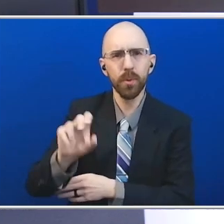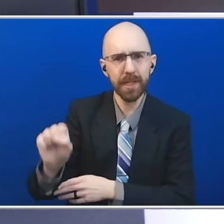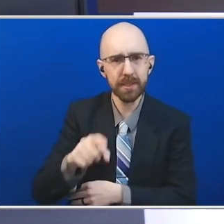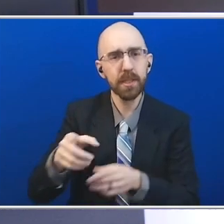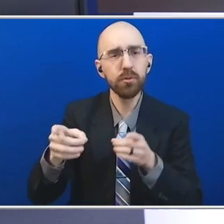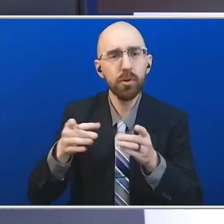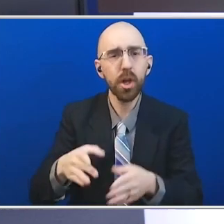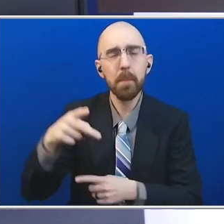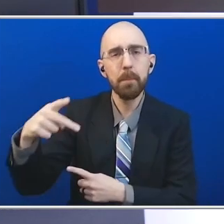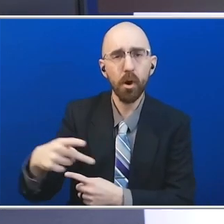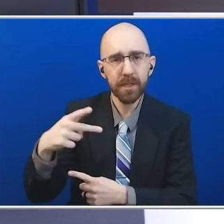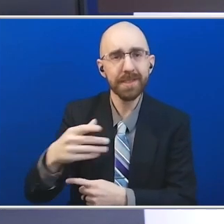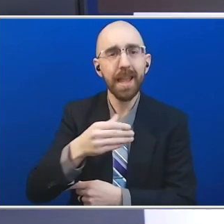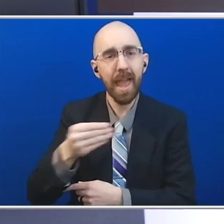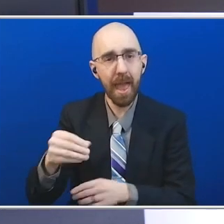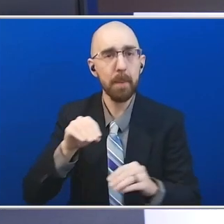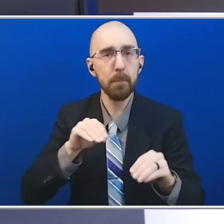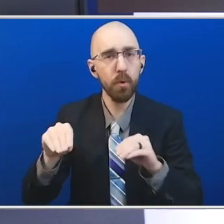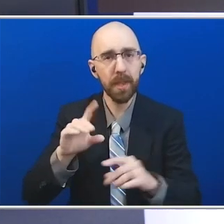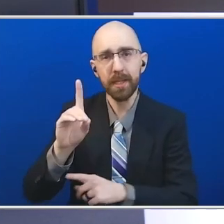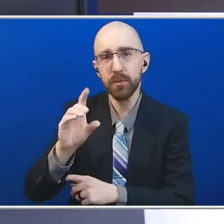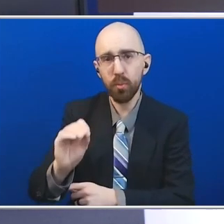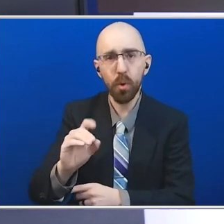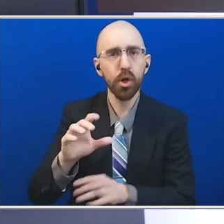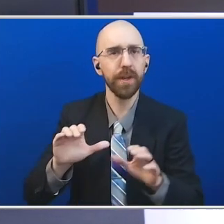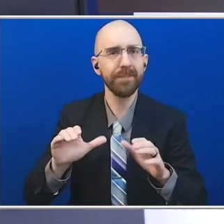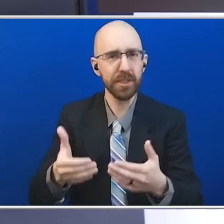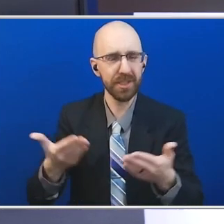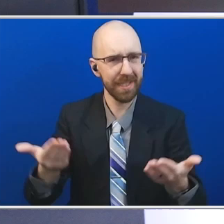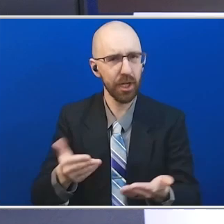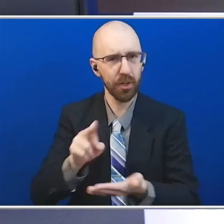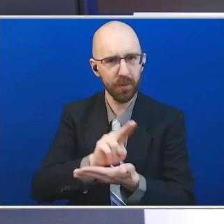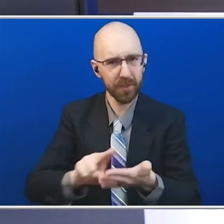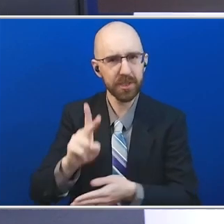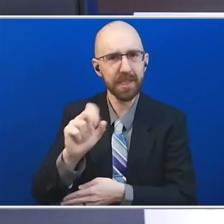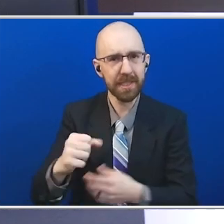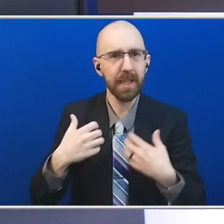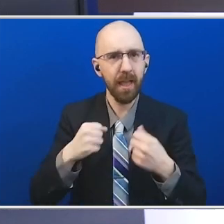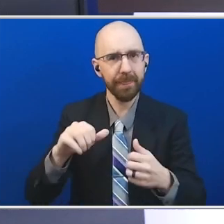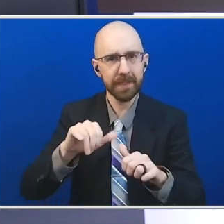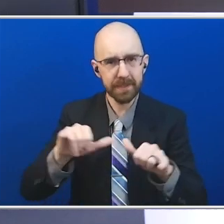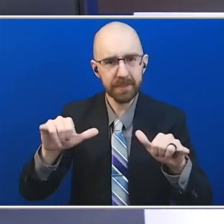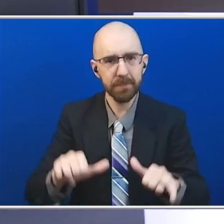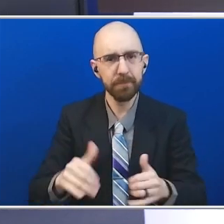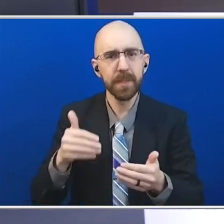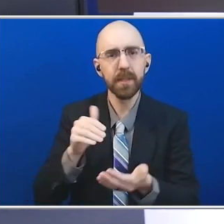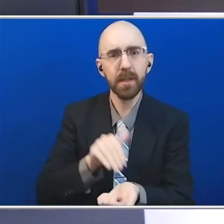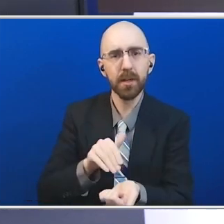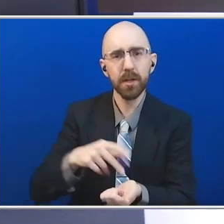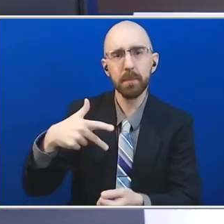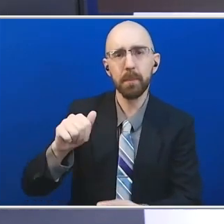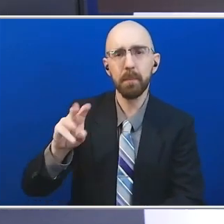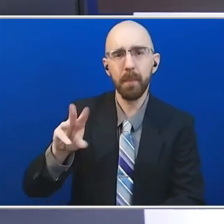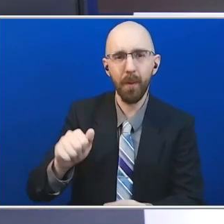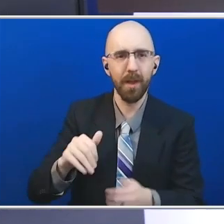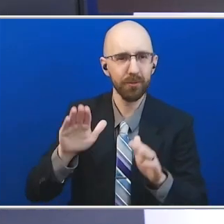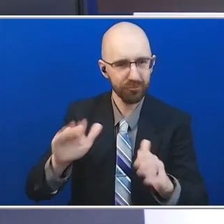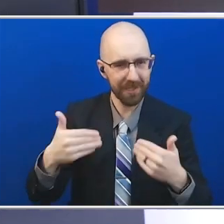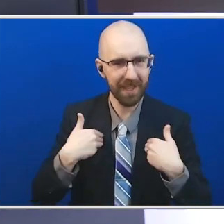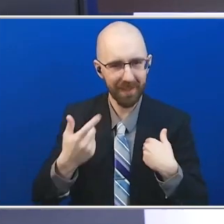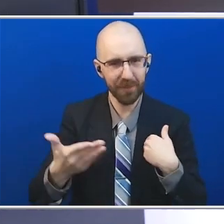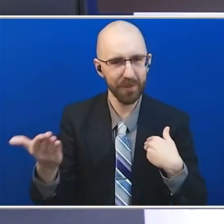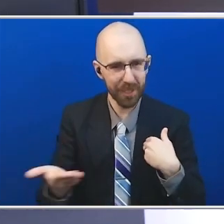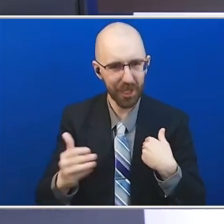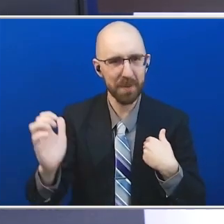and Movement Disorder Division here at the University of Kansas Health System. Dr. Pahwa, great to have you. Great to have you back, actually. Thank you